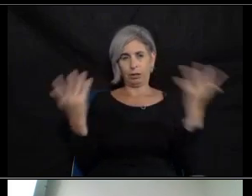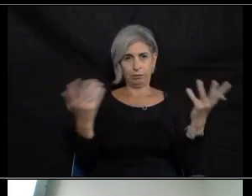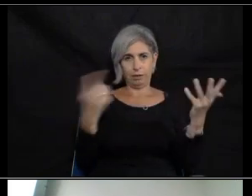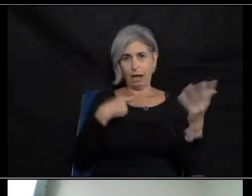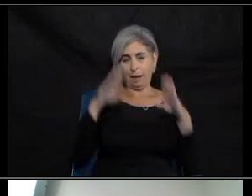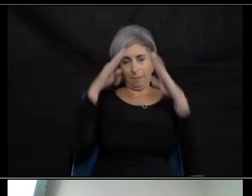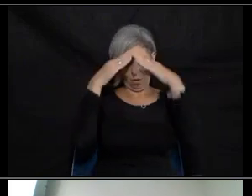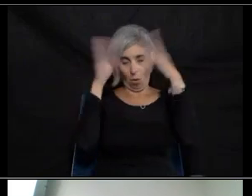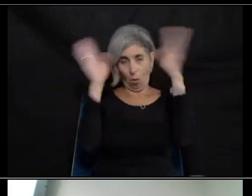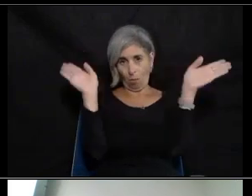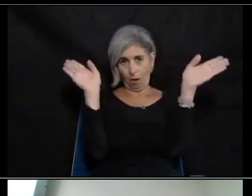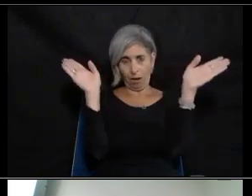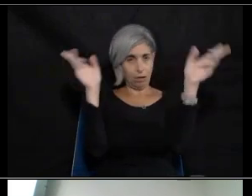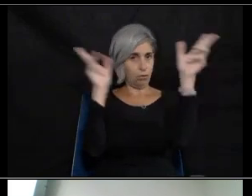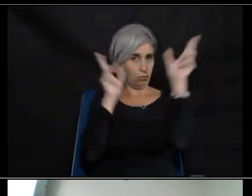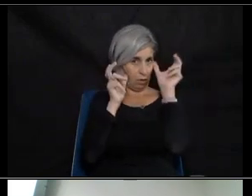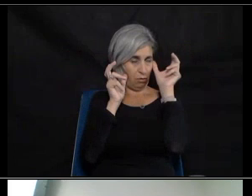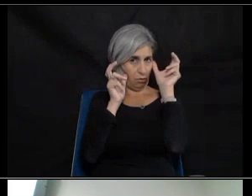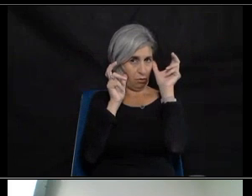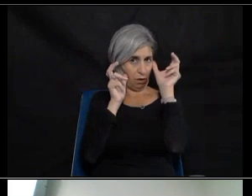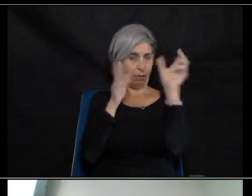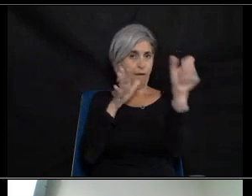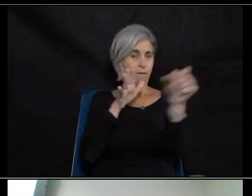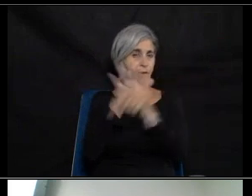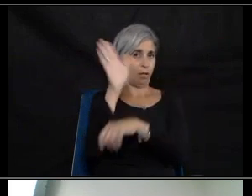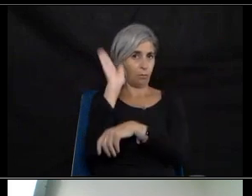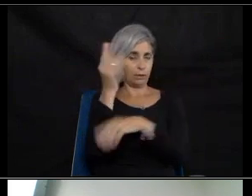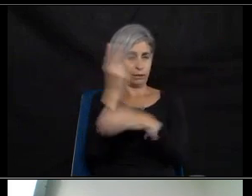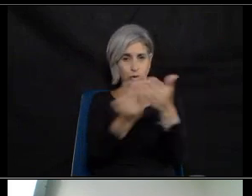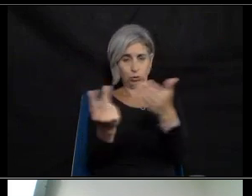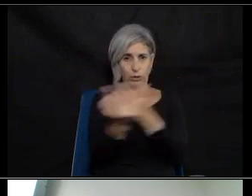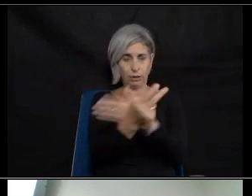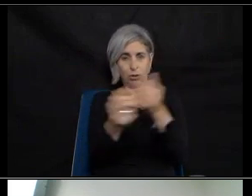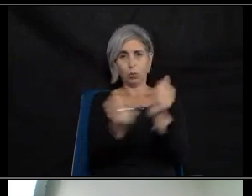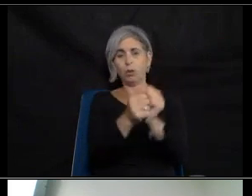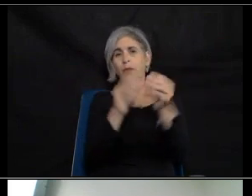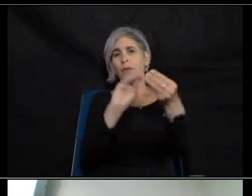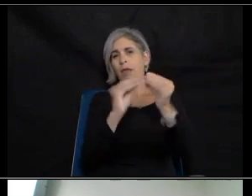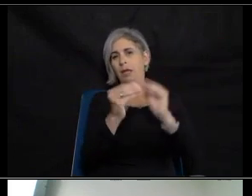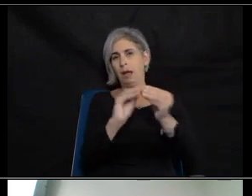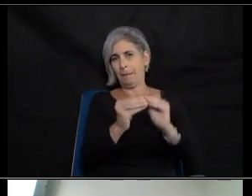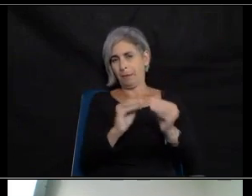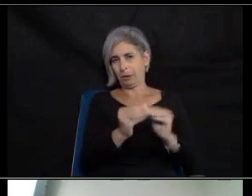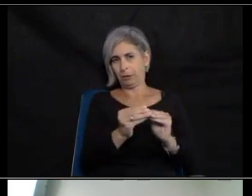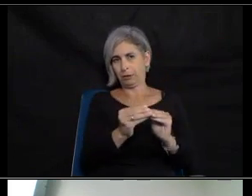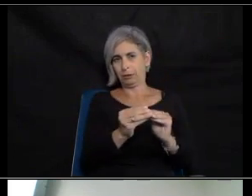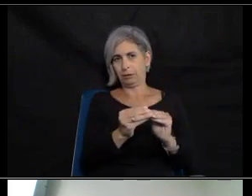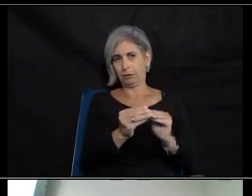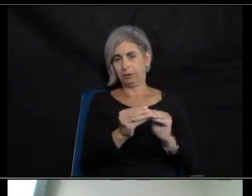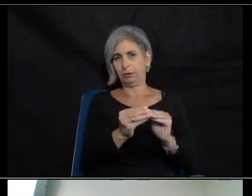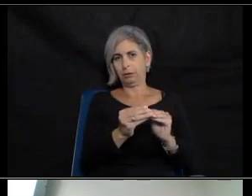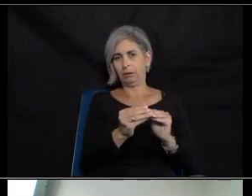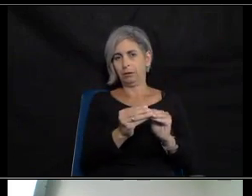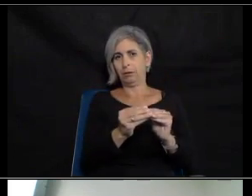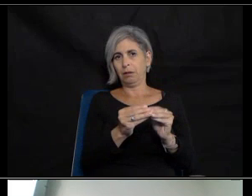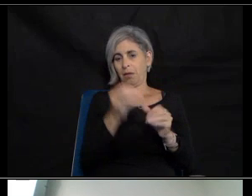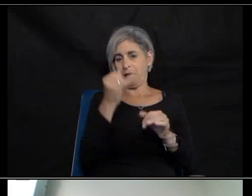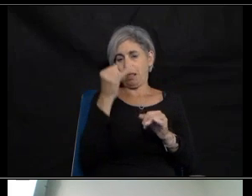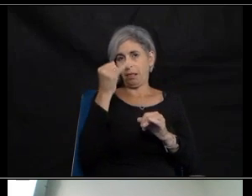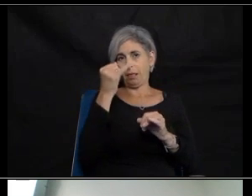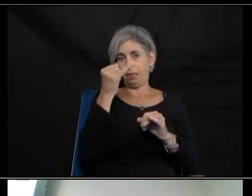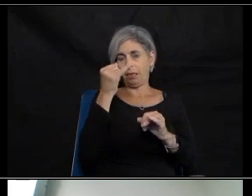to hearing the full presentation in 2 weeks with the numbers. You know, the last month